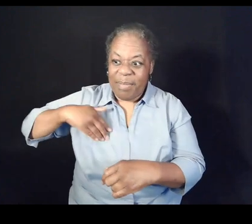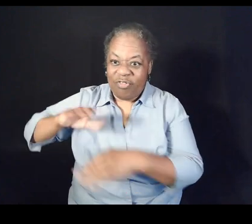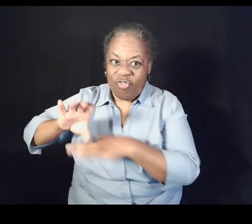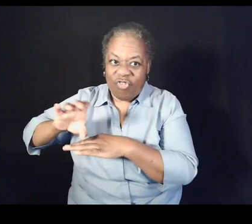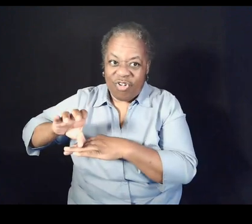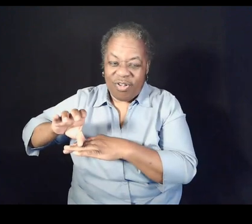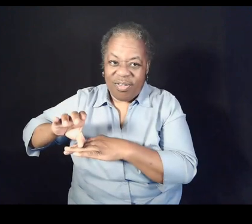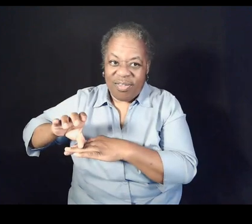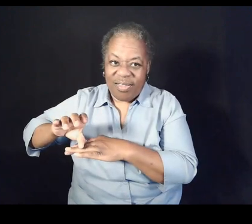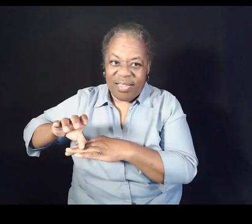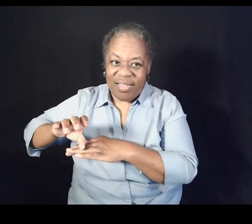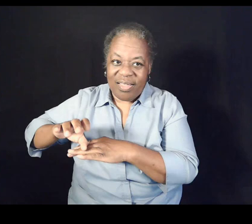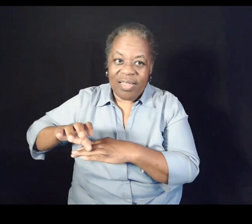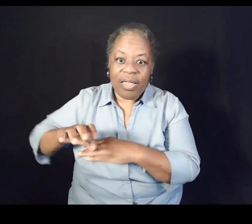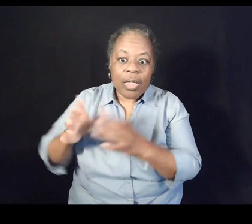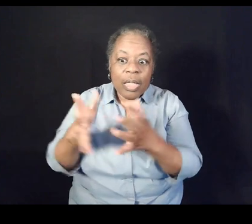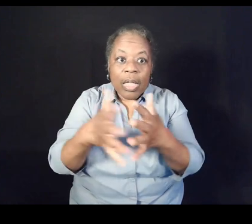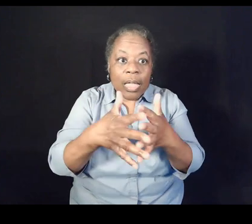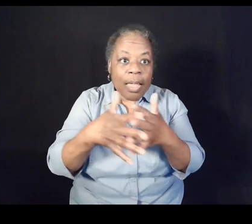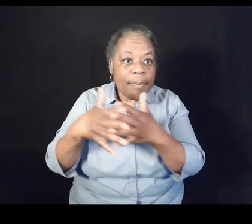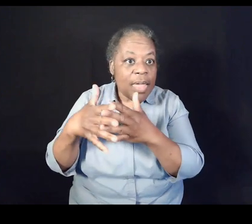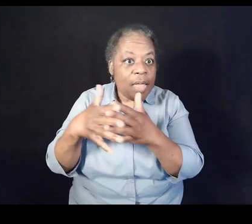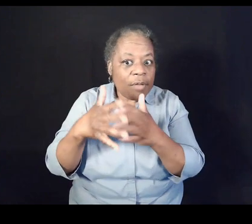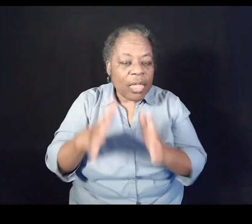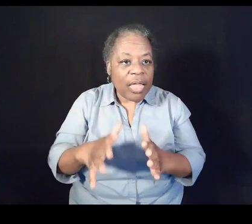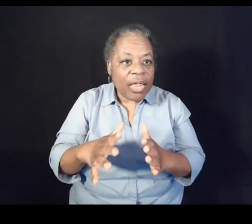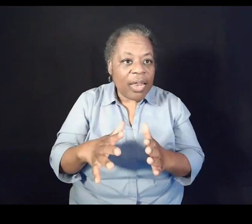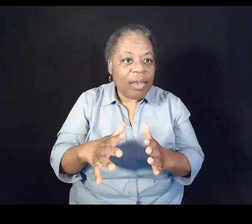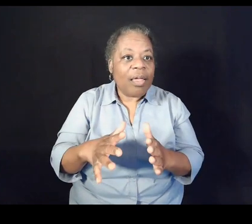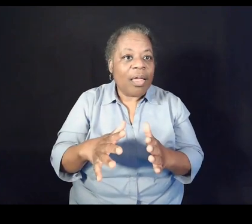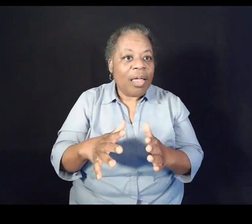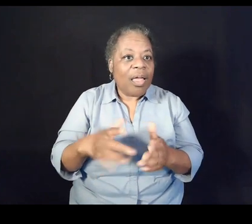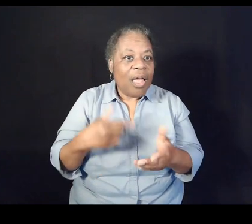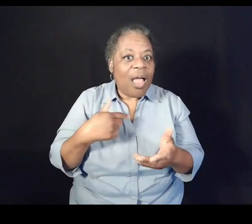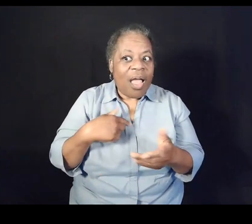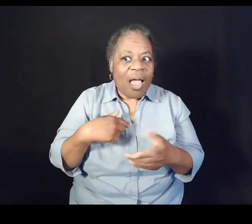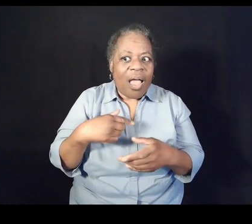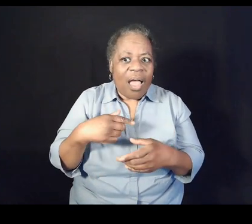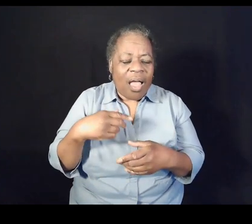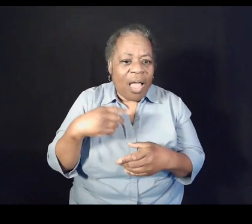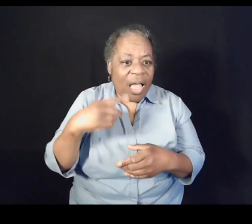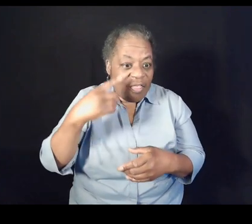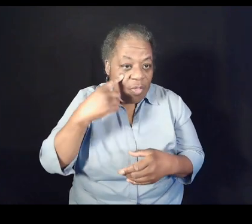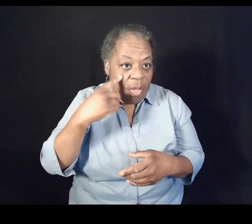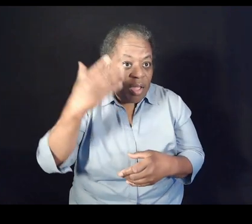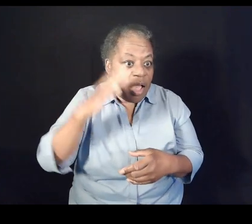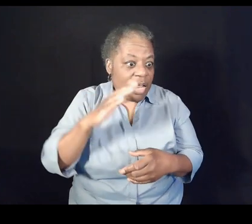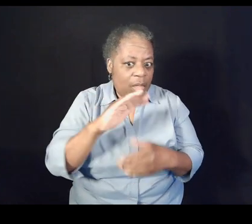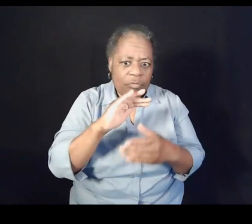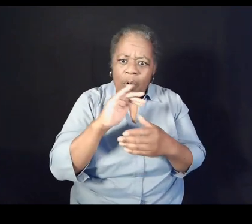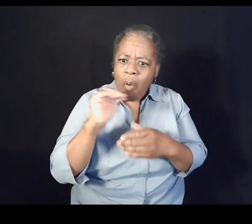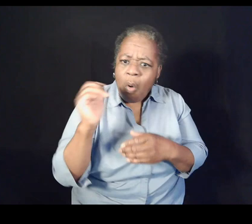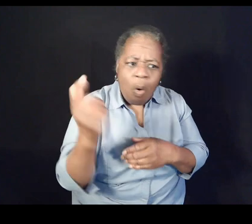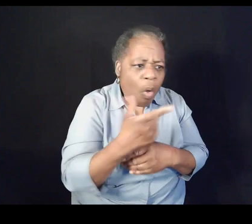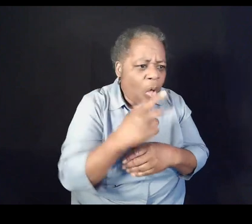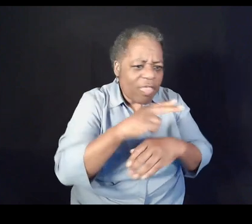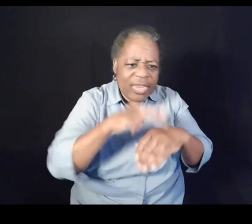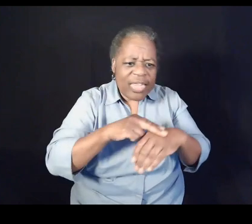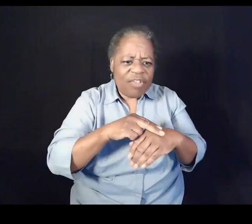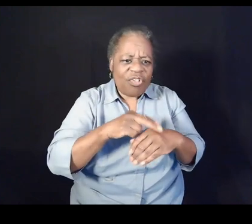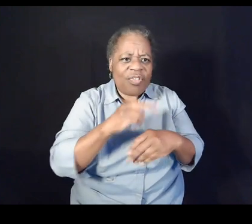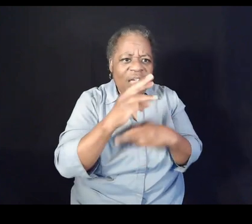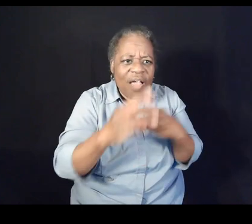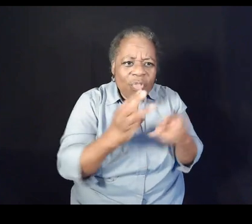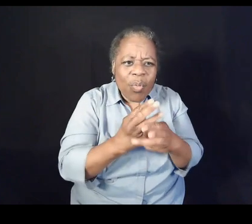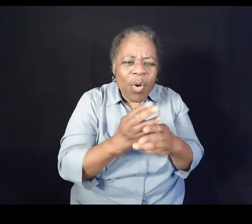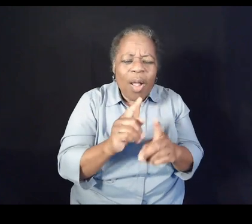And being an American, I couldn't help but think that while God certainly loved all the nations of the world, he had a special